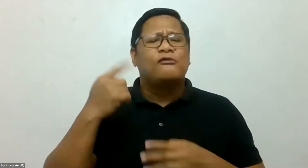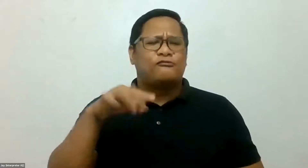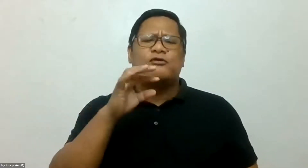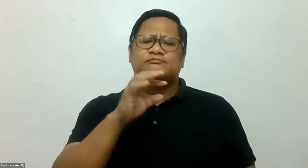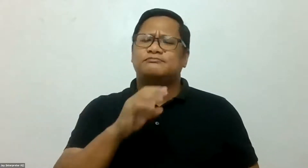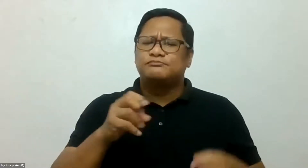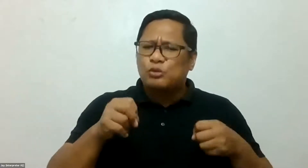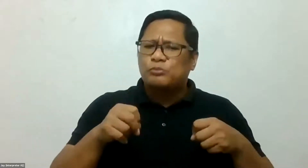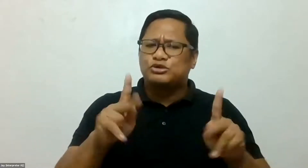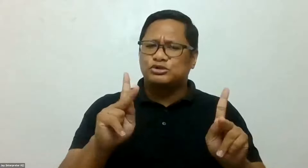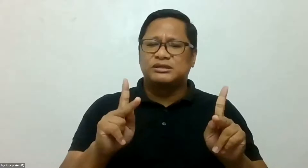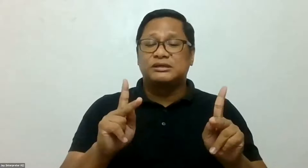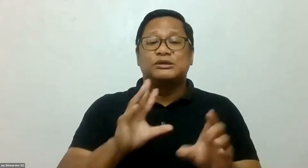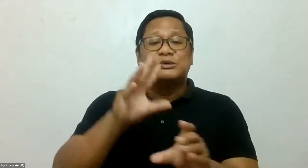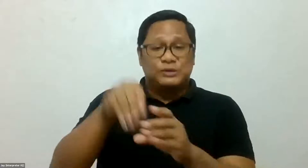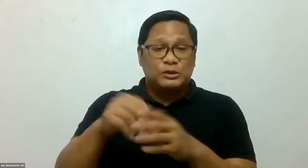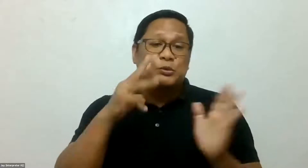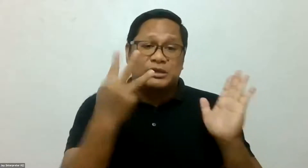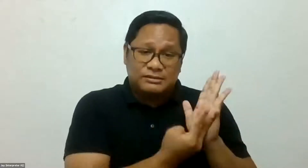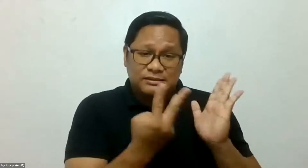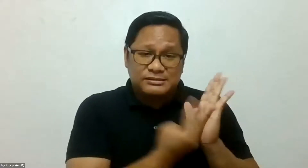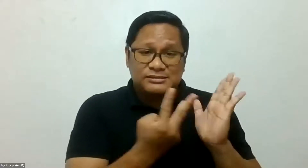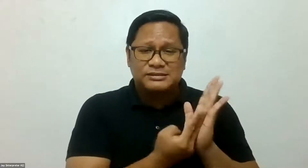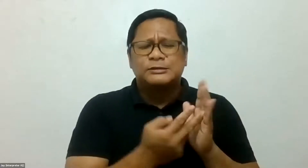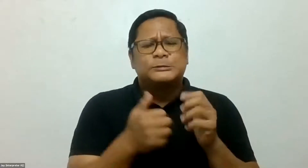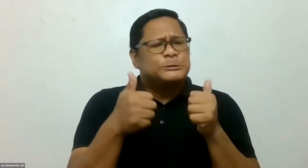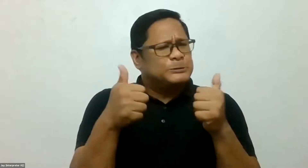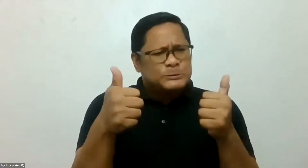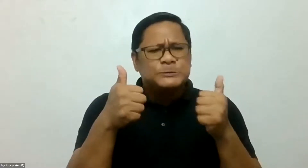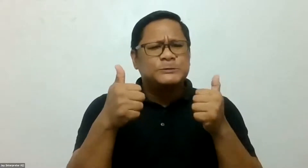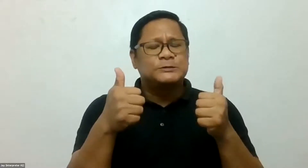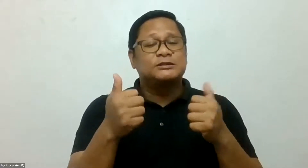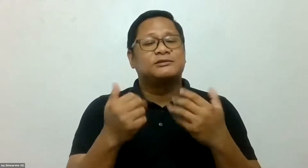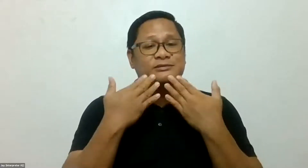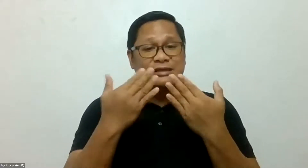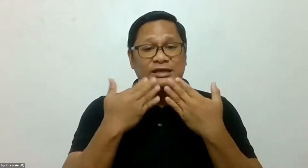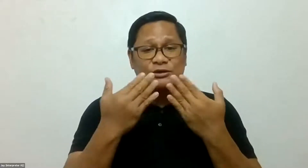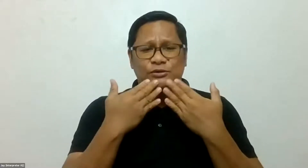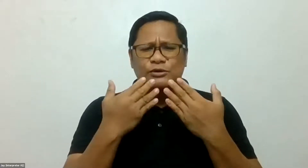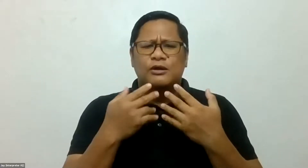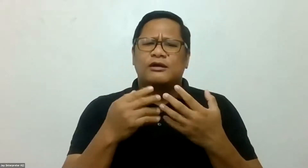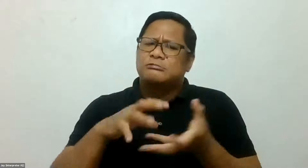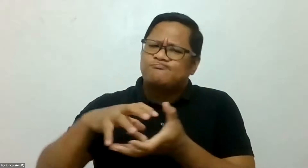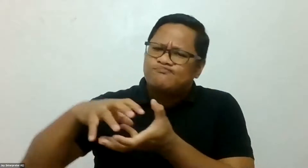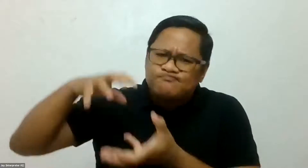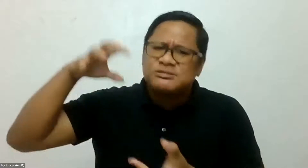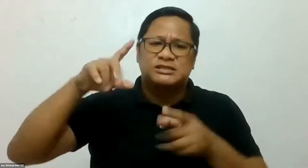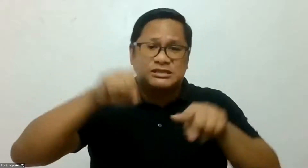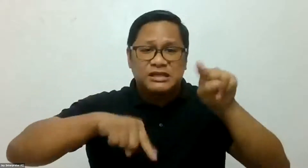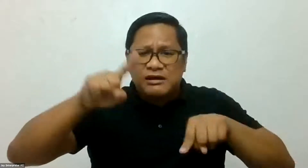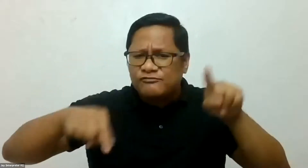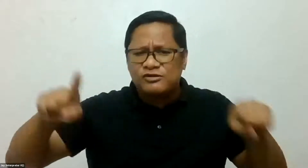being part of and witnessing such a stellar lineup. Thank you for the very rich and diverse and